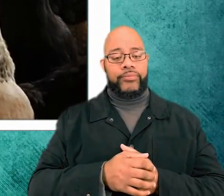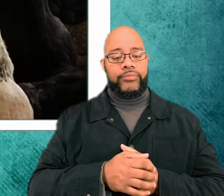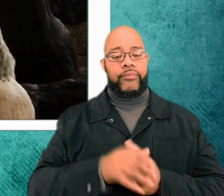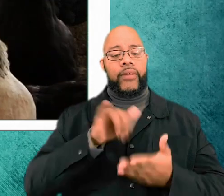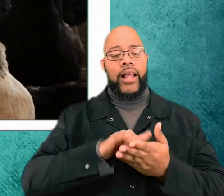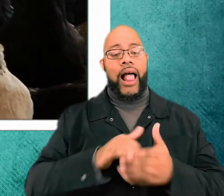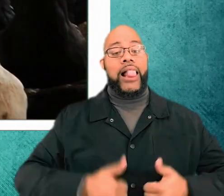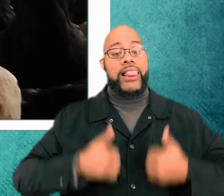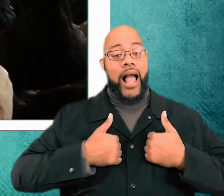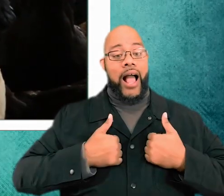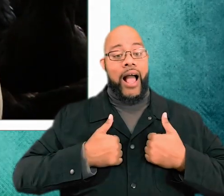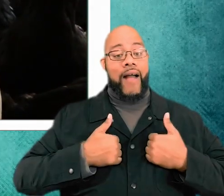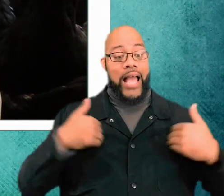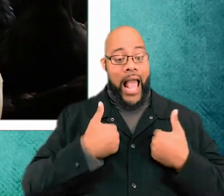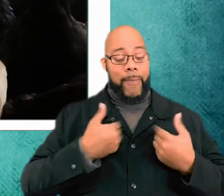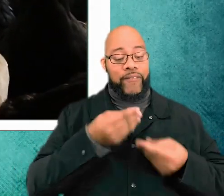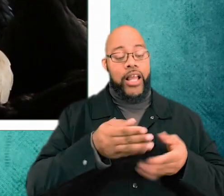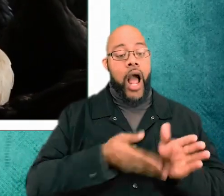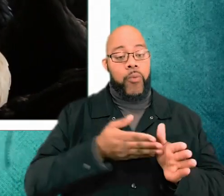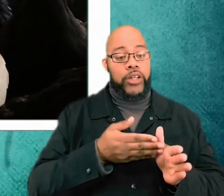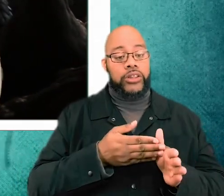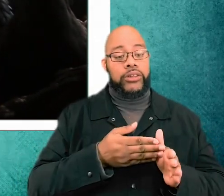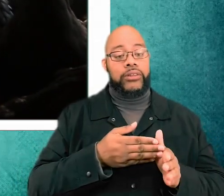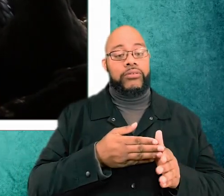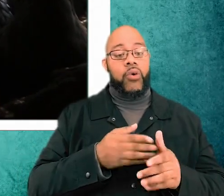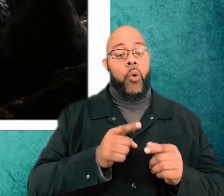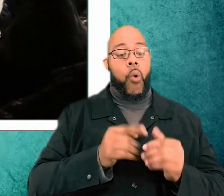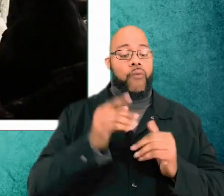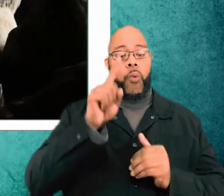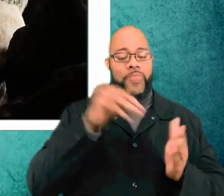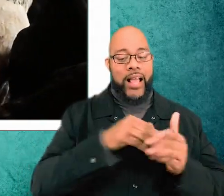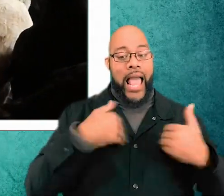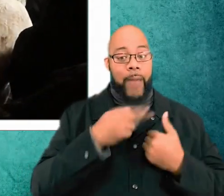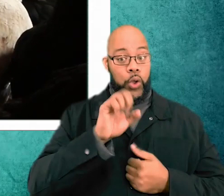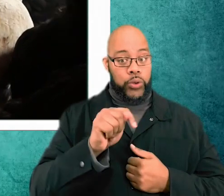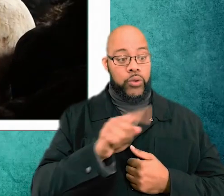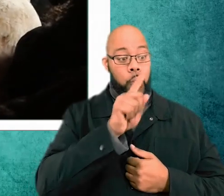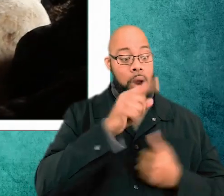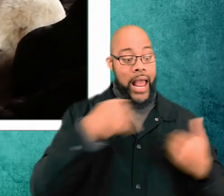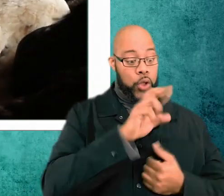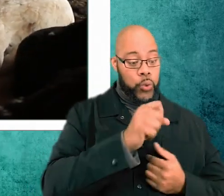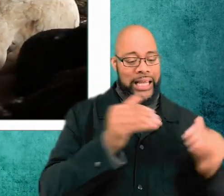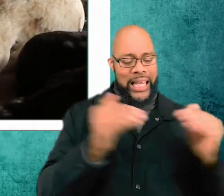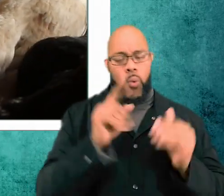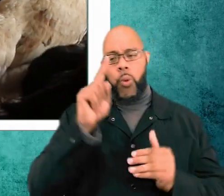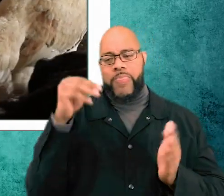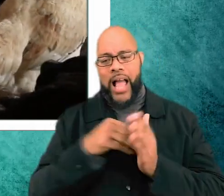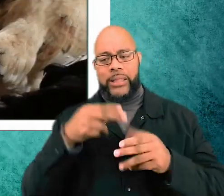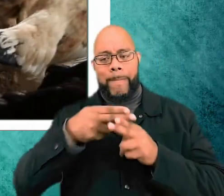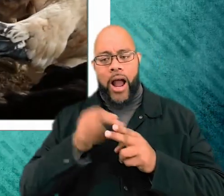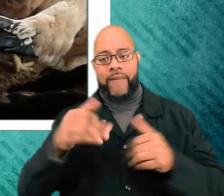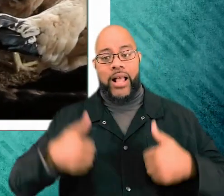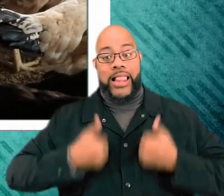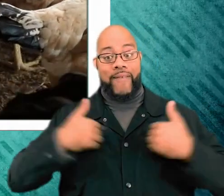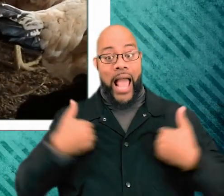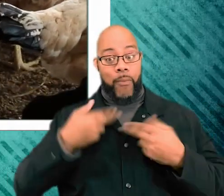as livestock feeding operations confining over 1,000 animal units. So one animal unit is around 1,000 pounds of live animal